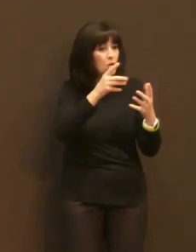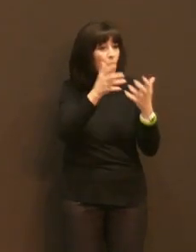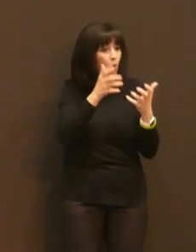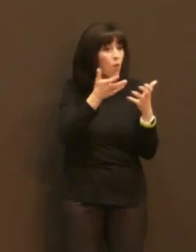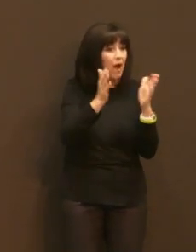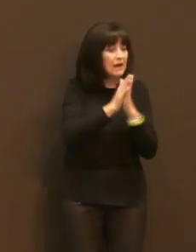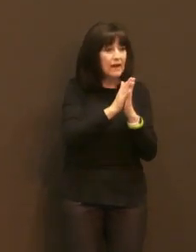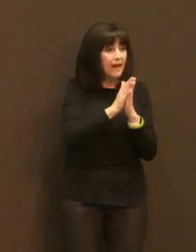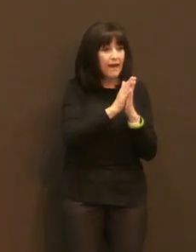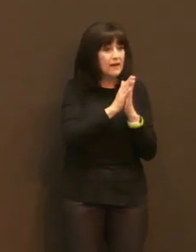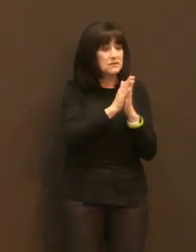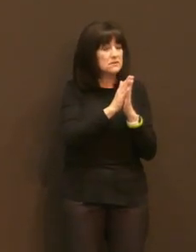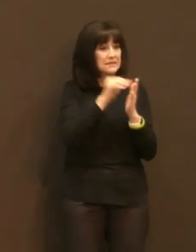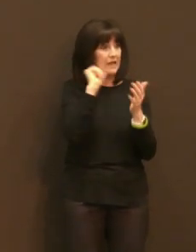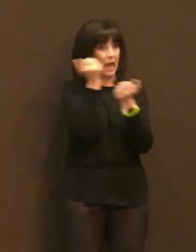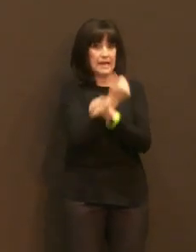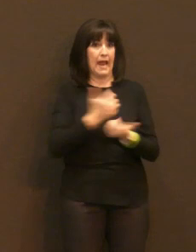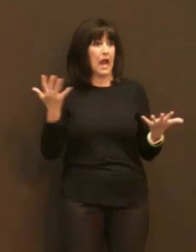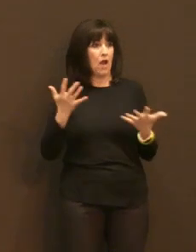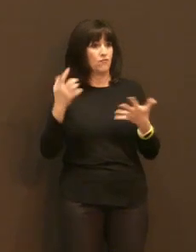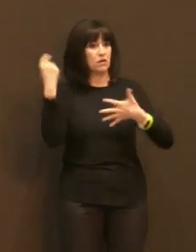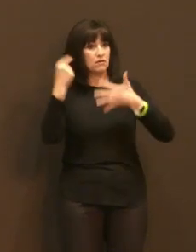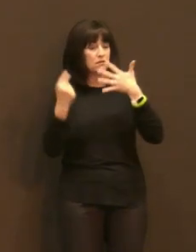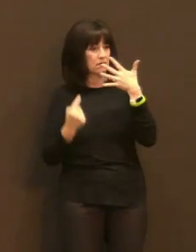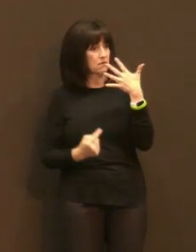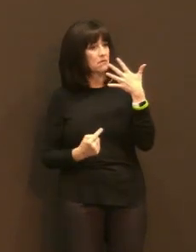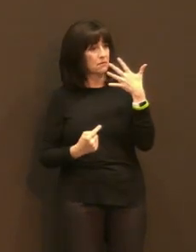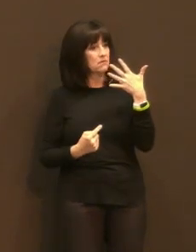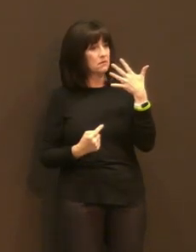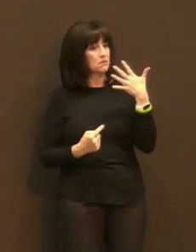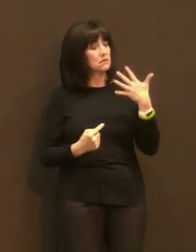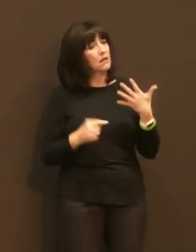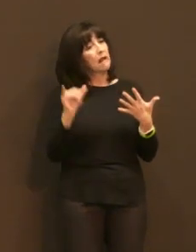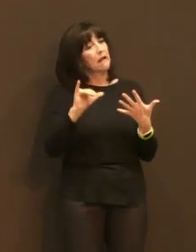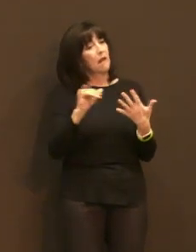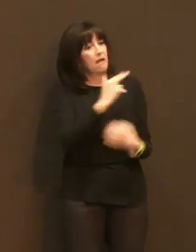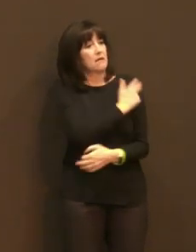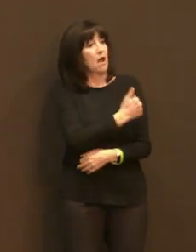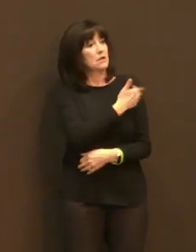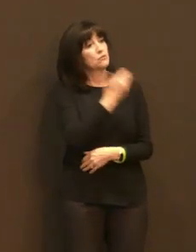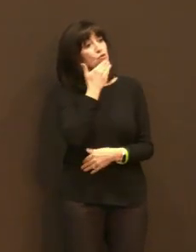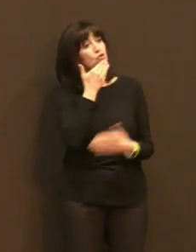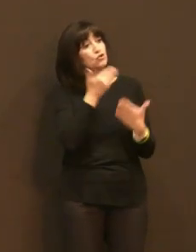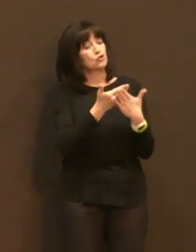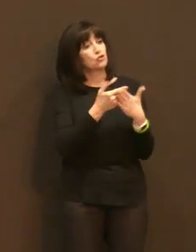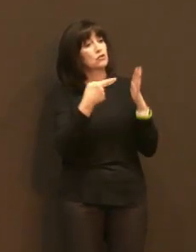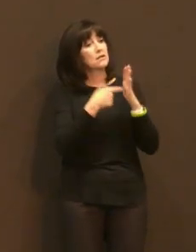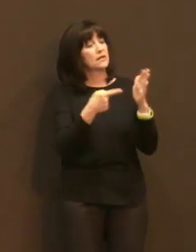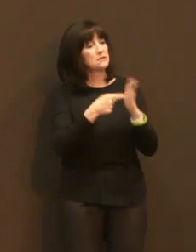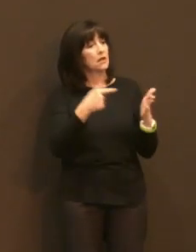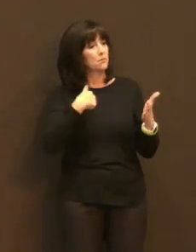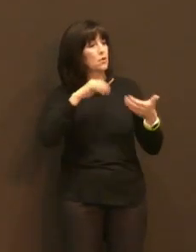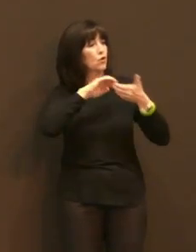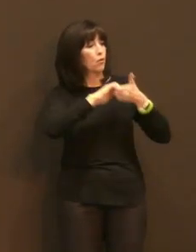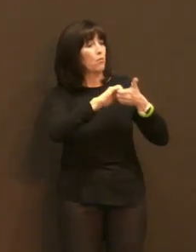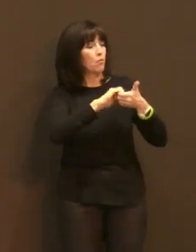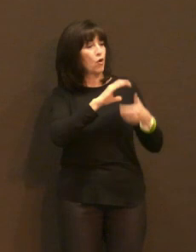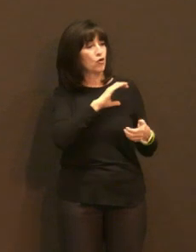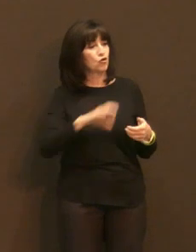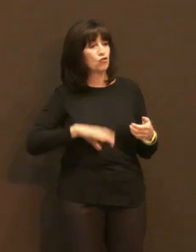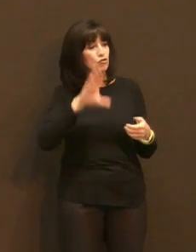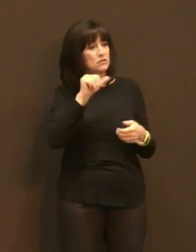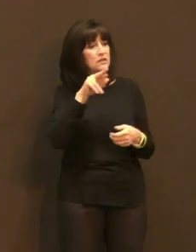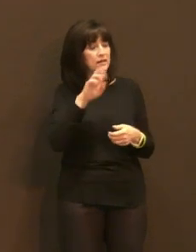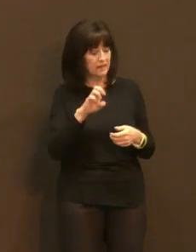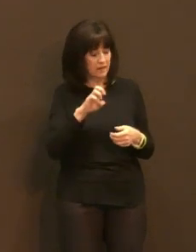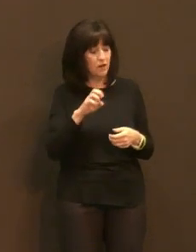everything. The hospitals, for a good example is we partnered with Christiana Care about 2 weeks ago on a very big order